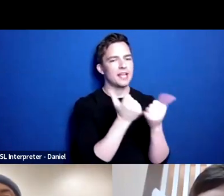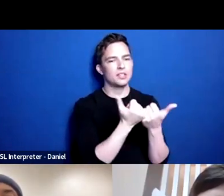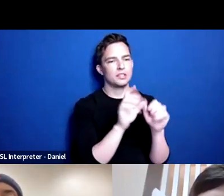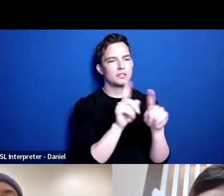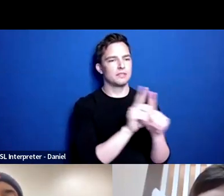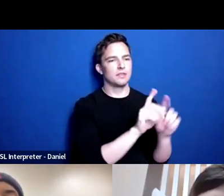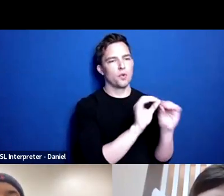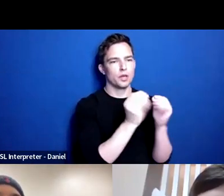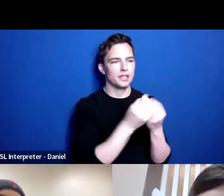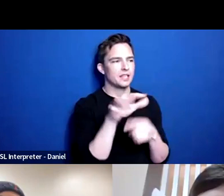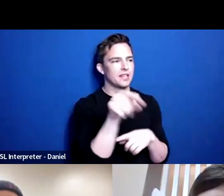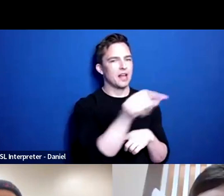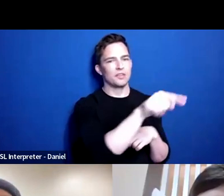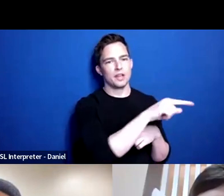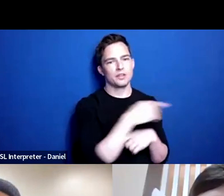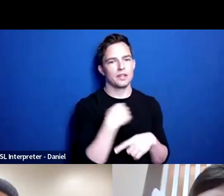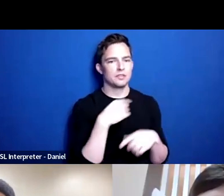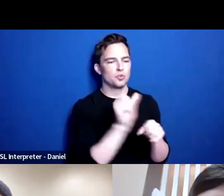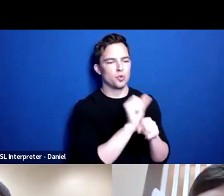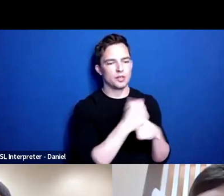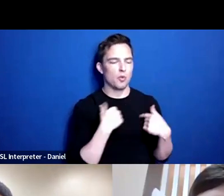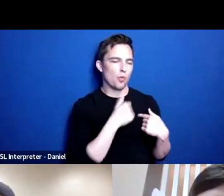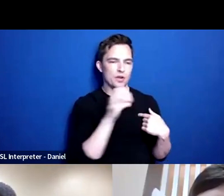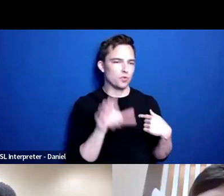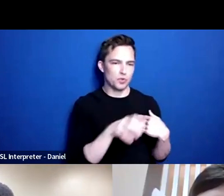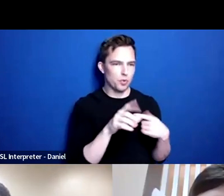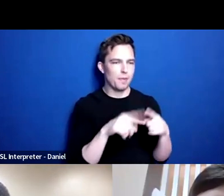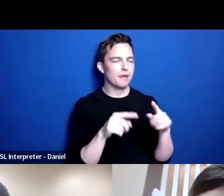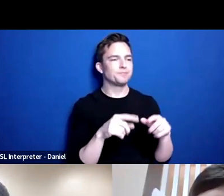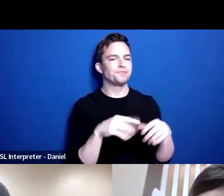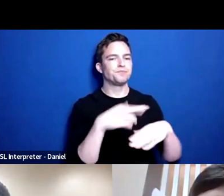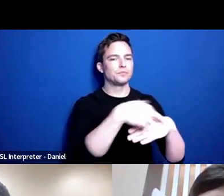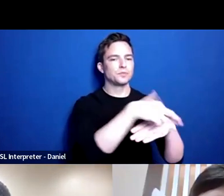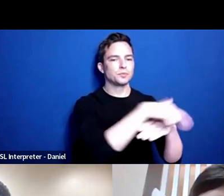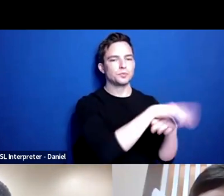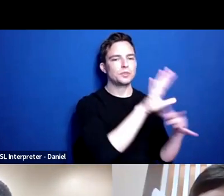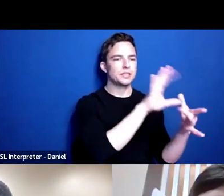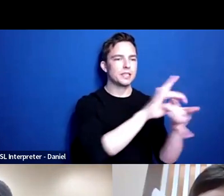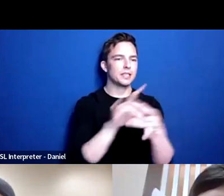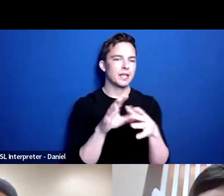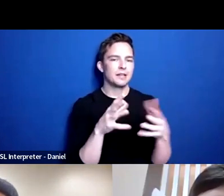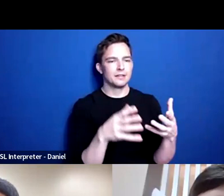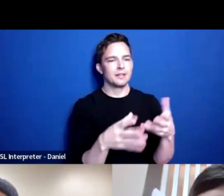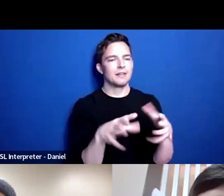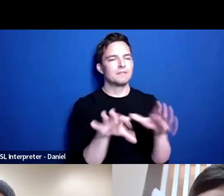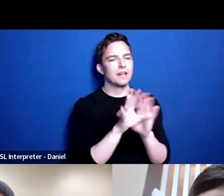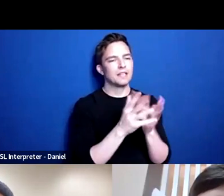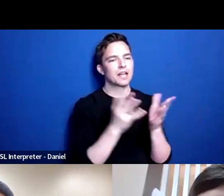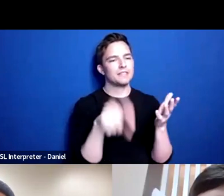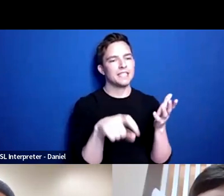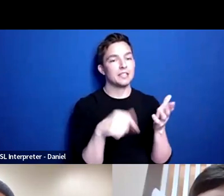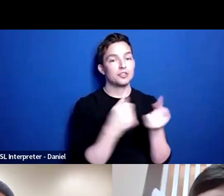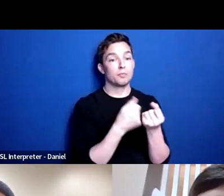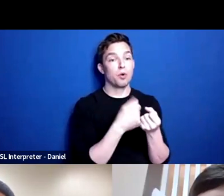doing work that we don't do. But it really helped us get much needed support to participants